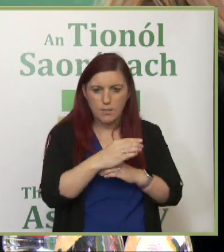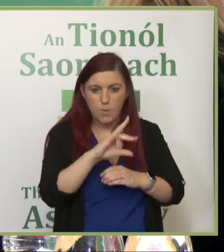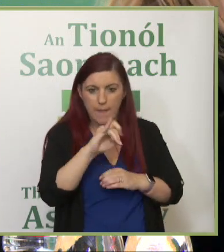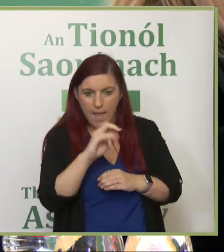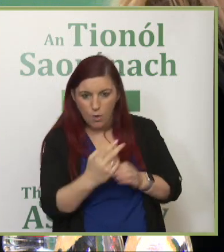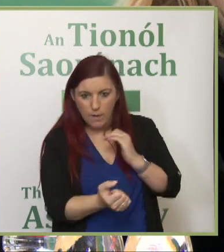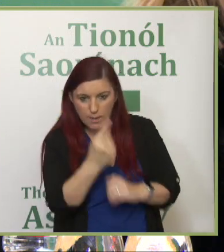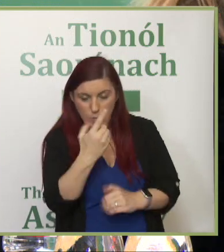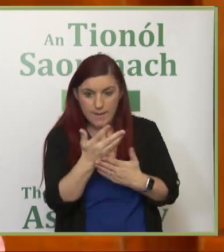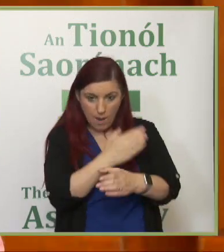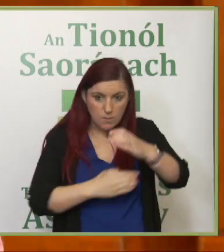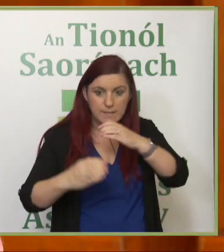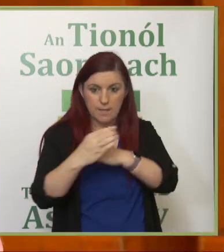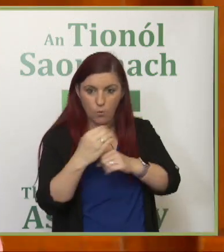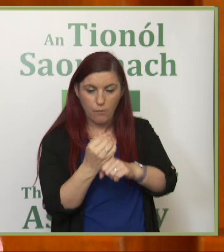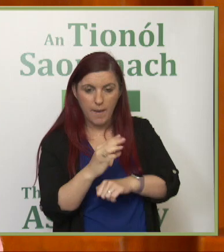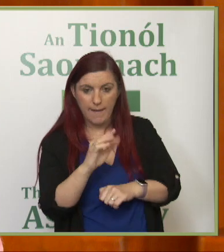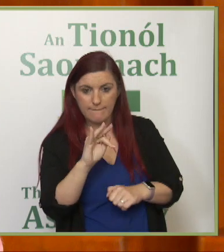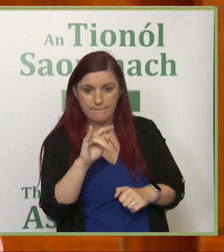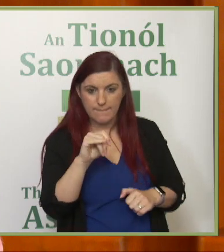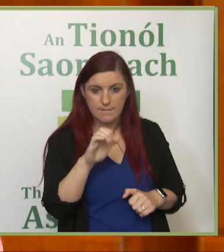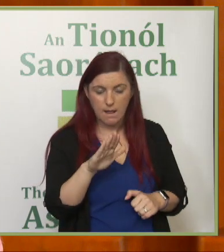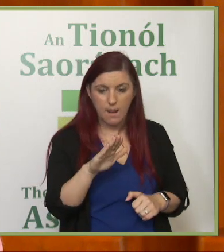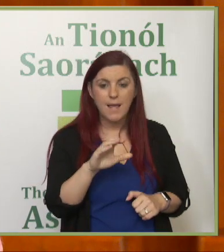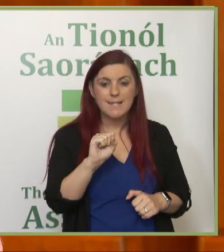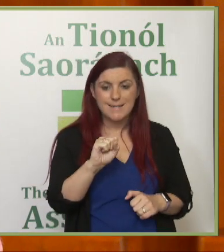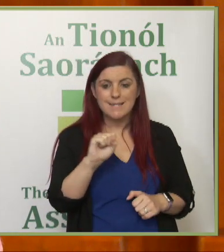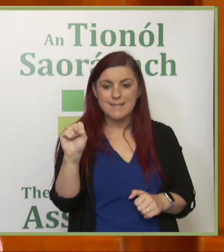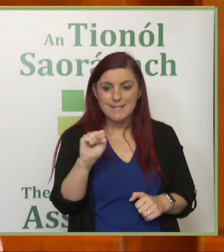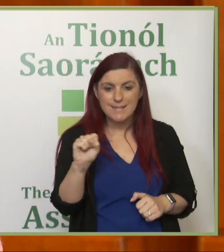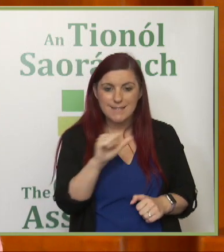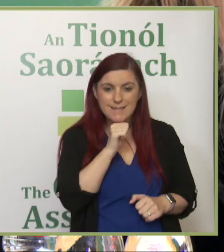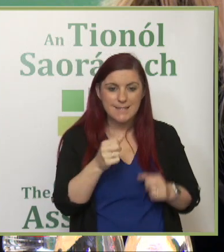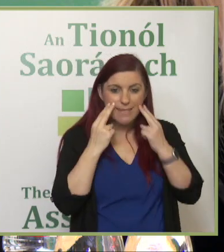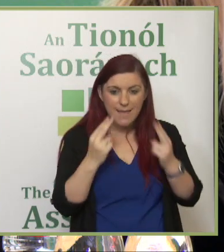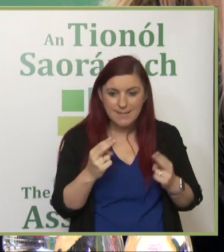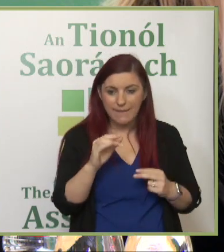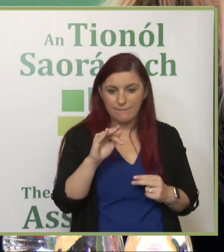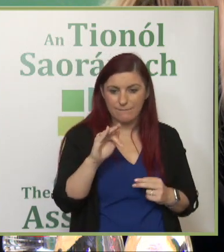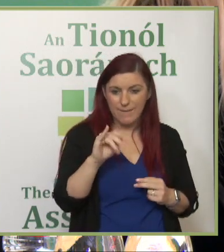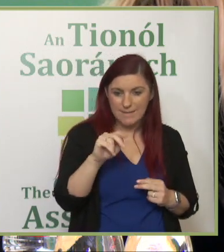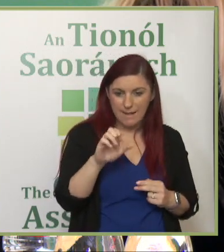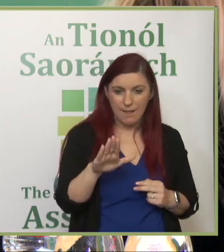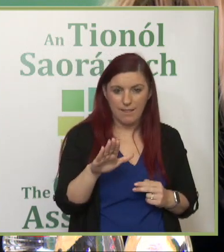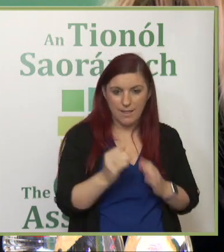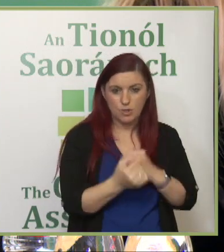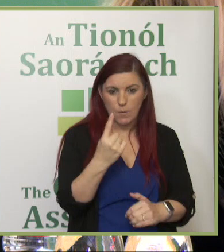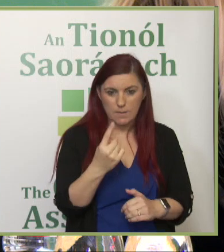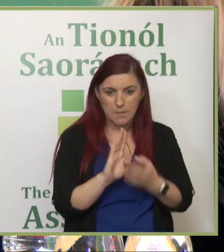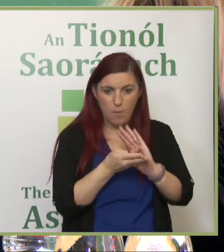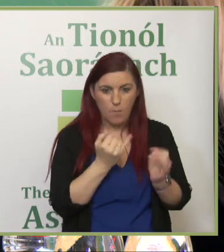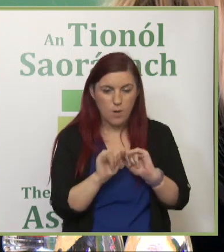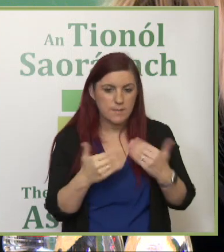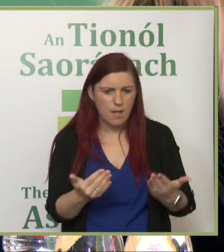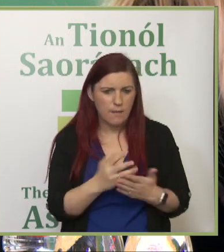taken over by synthetic fentanyls, and that's resulting in hundreds of thousands of deaths, and actually really having a profound impact